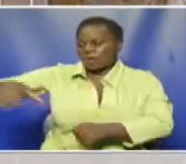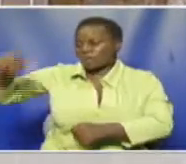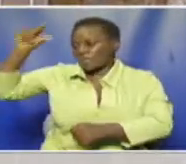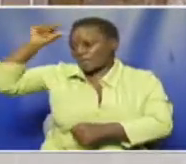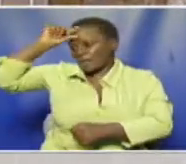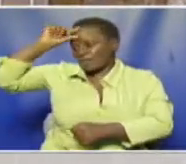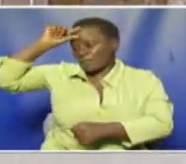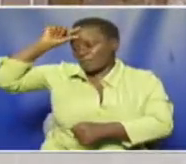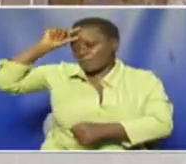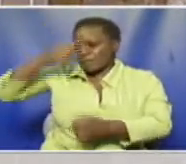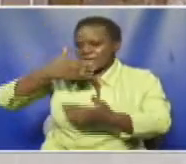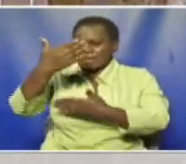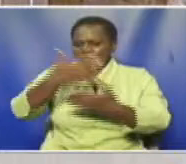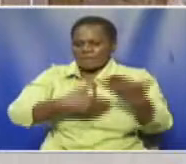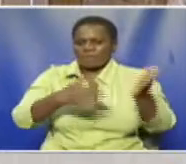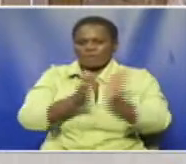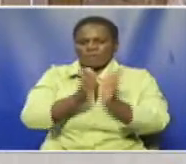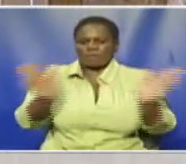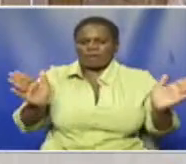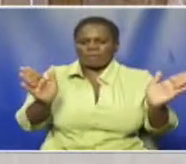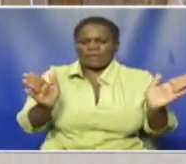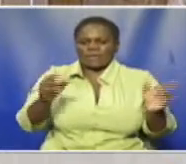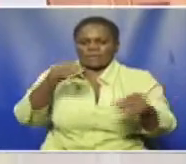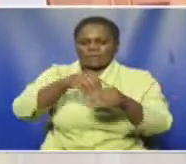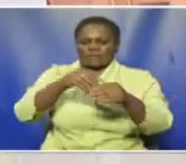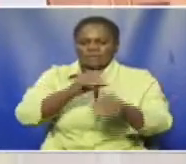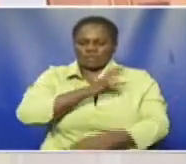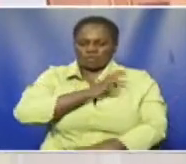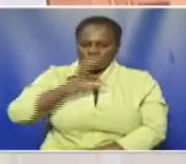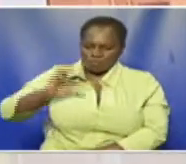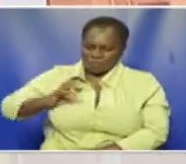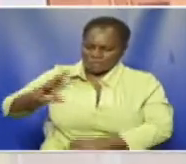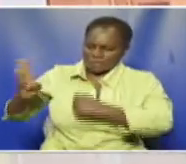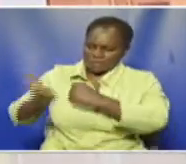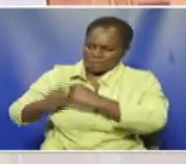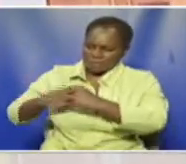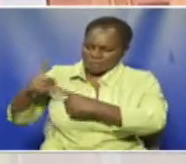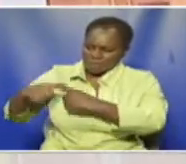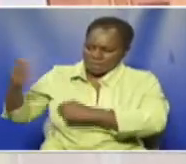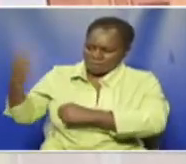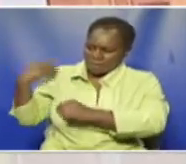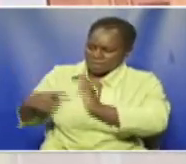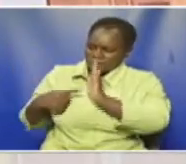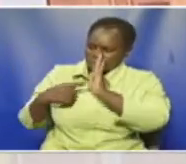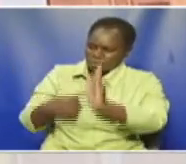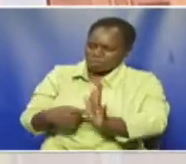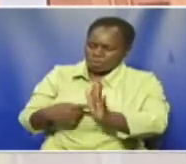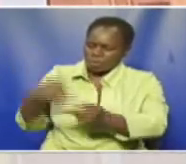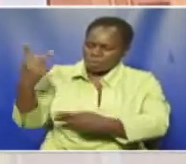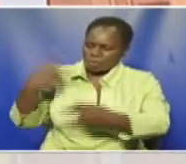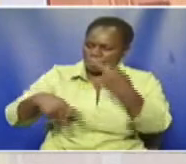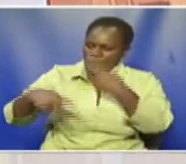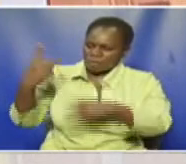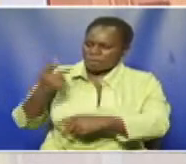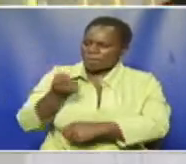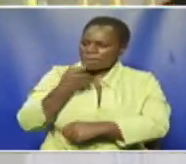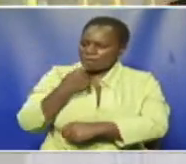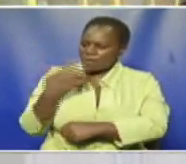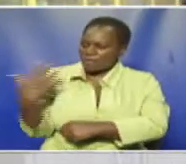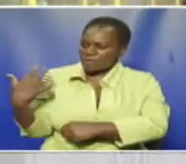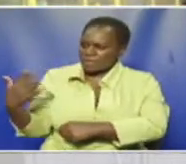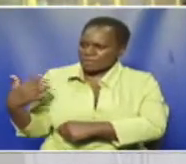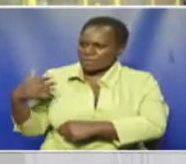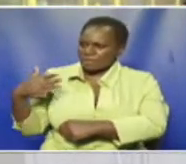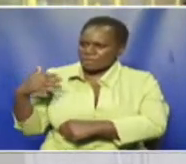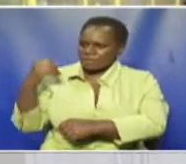governments. A report by the Public Investments Committee released in September last year indicates that procurement of medical supplies were